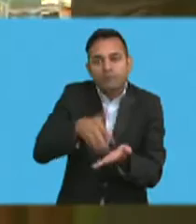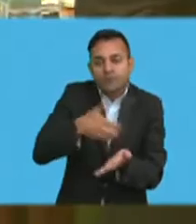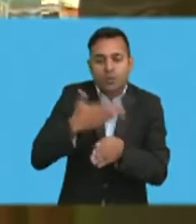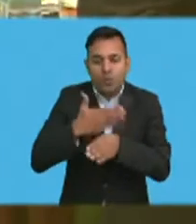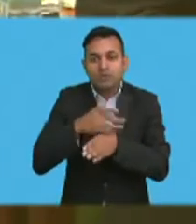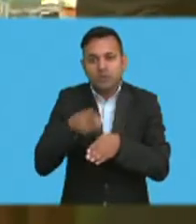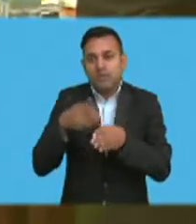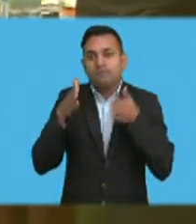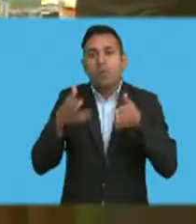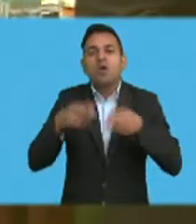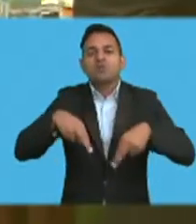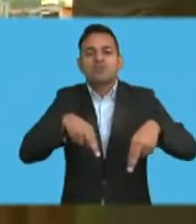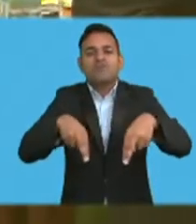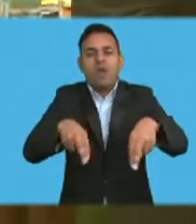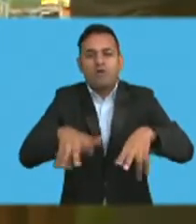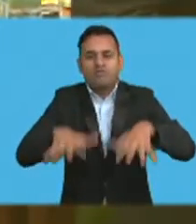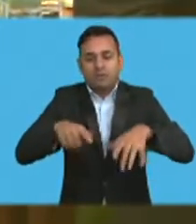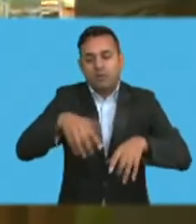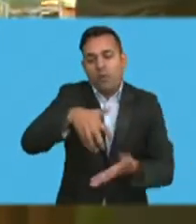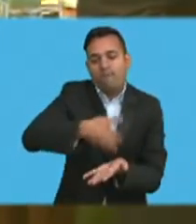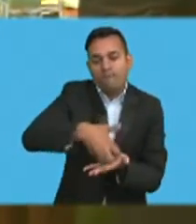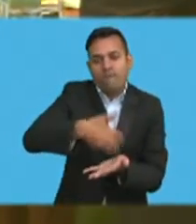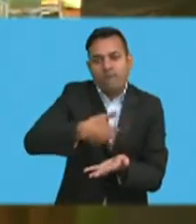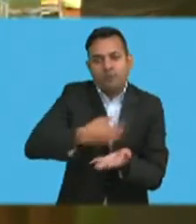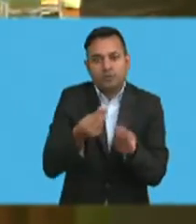So this basically specifically deals with